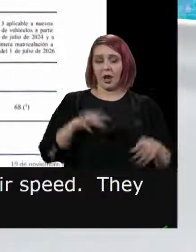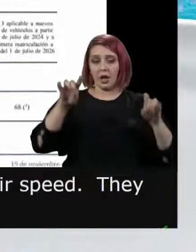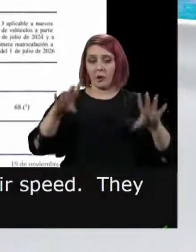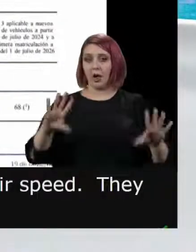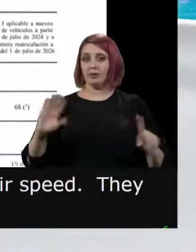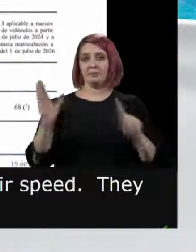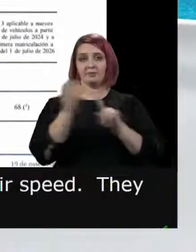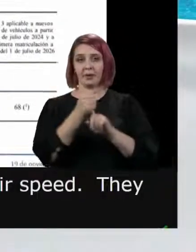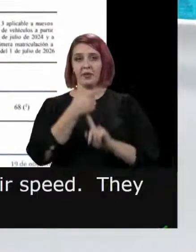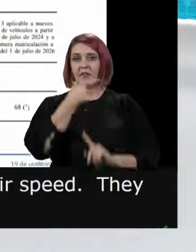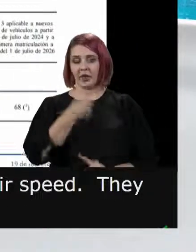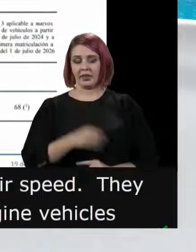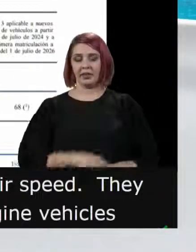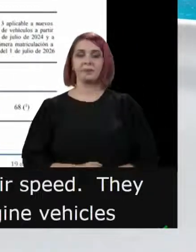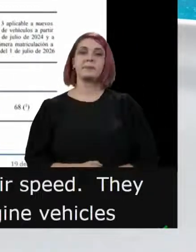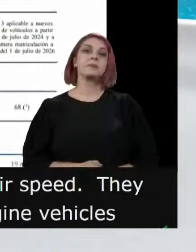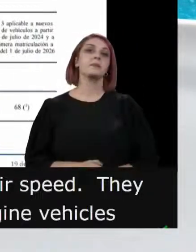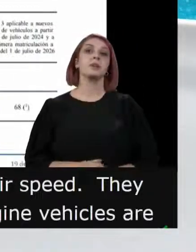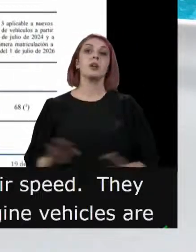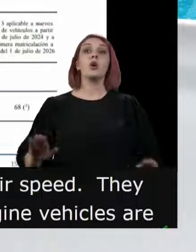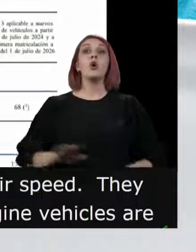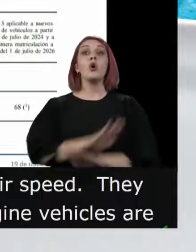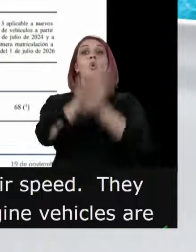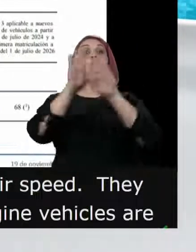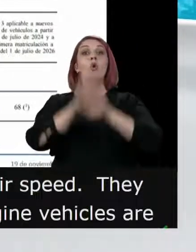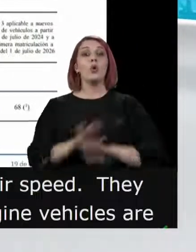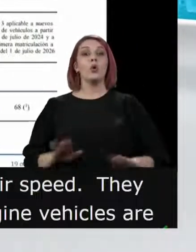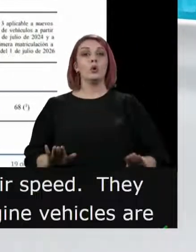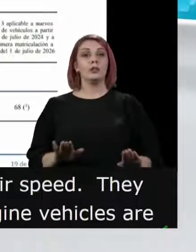vehicles are currently.